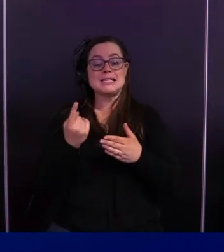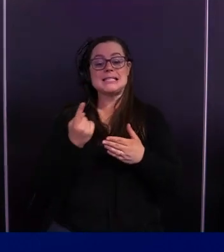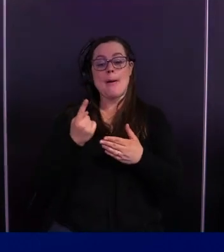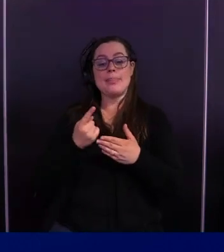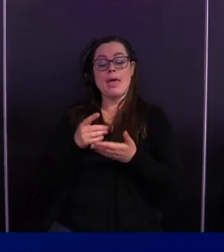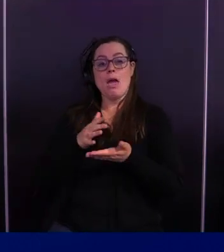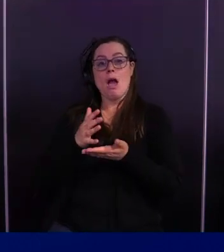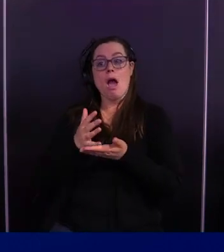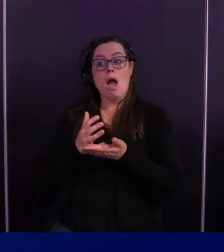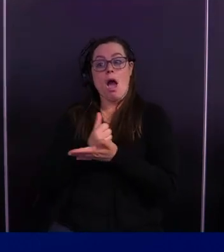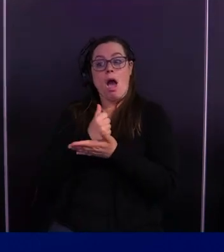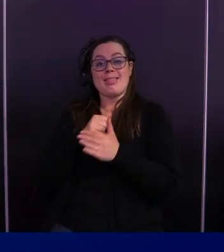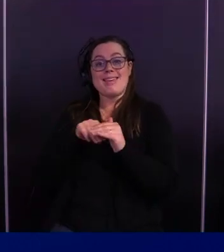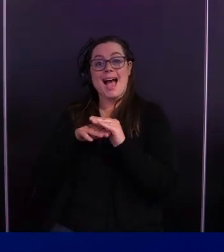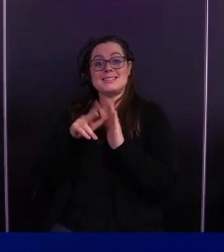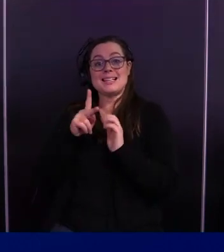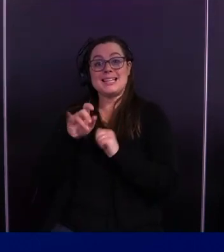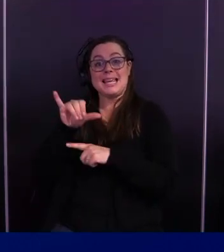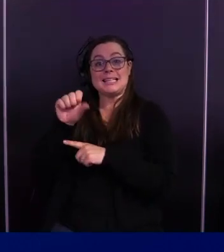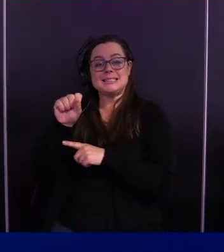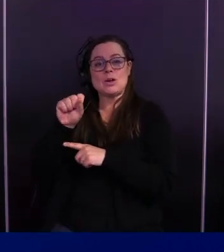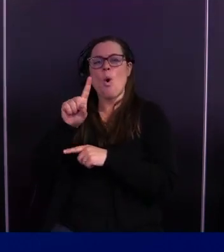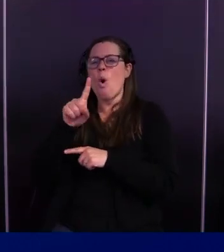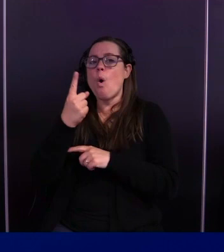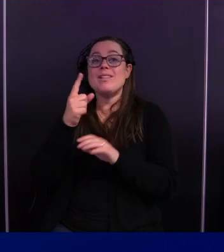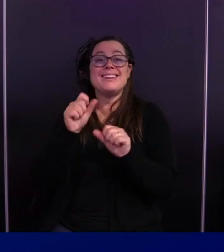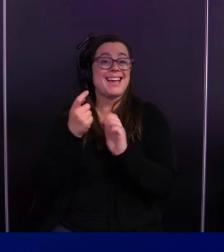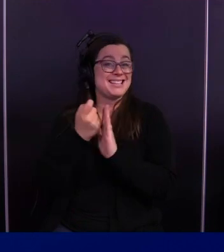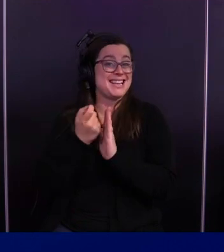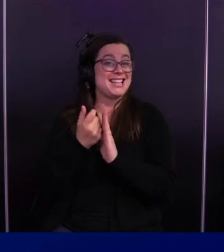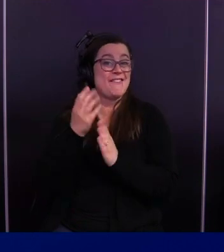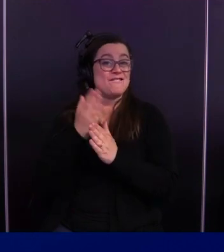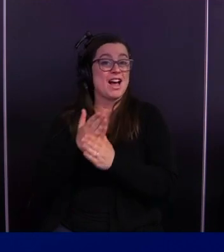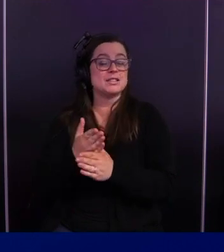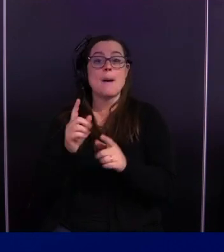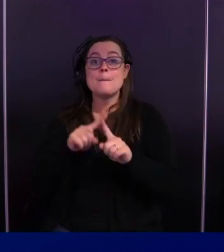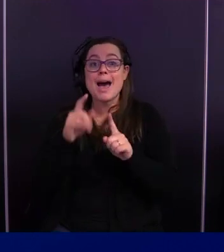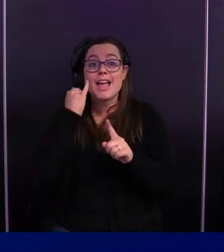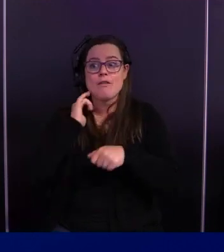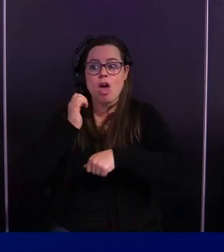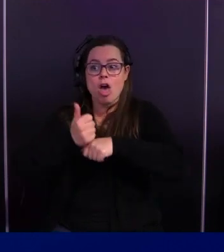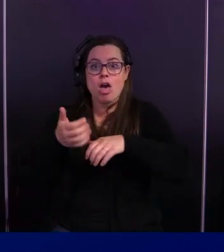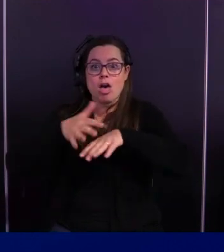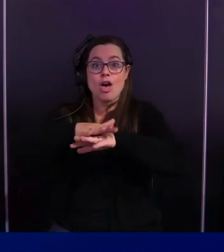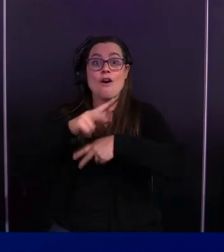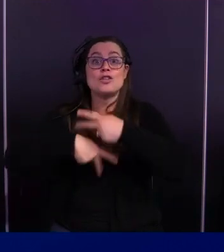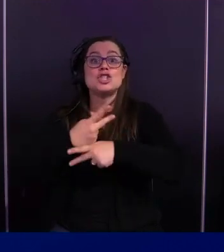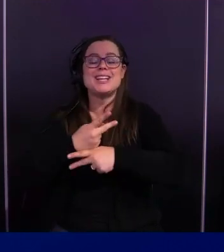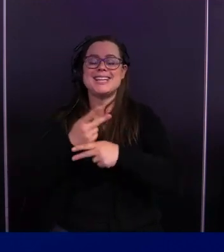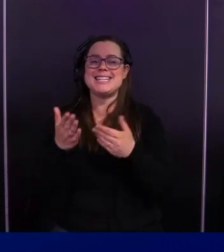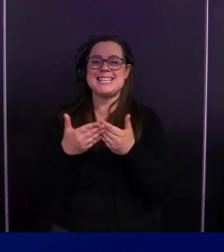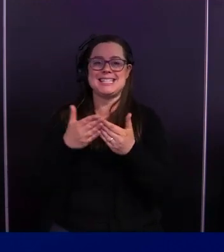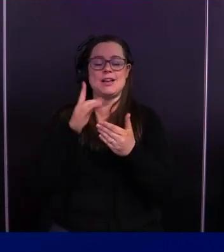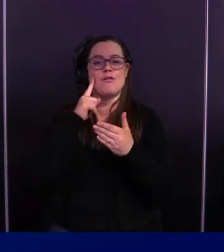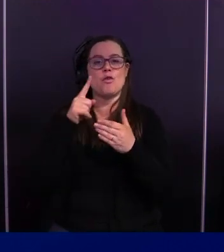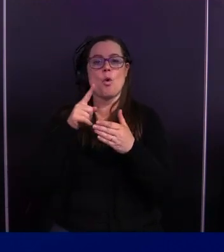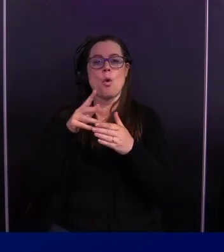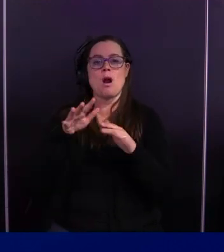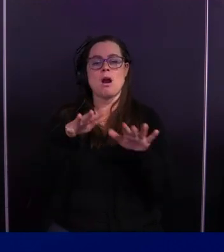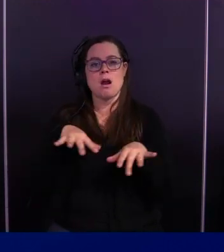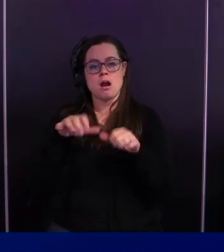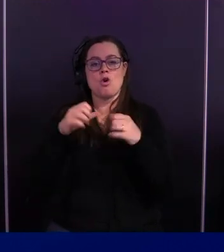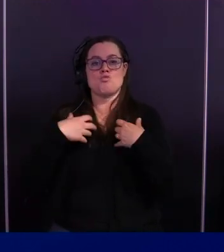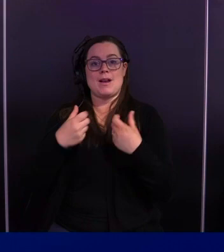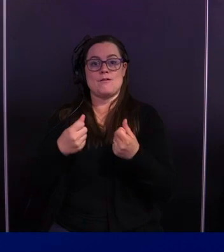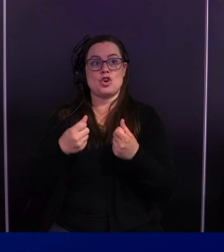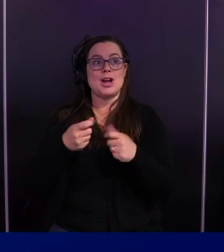keys, then all they can do is delete your files. But if you've got versioning on, it's easy to recover. They can't delete the bucket, they